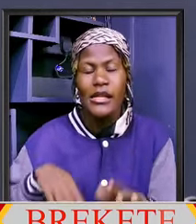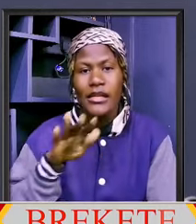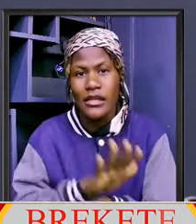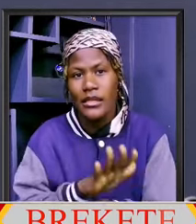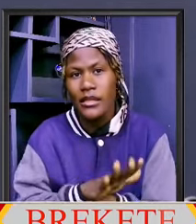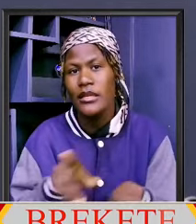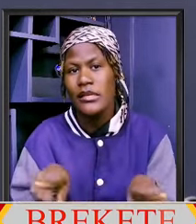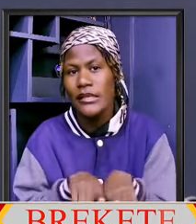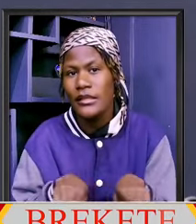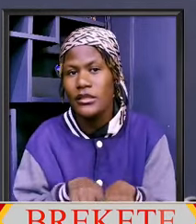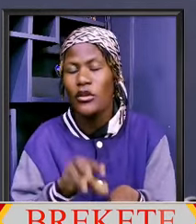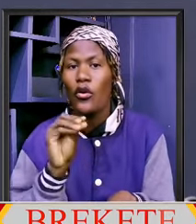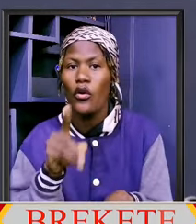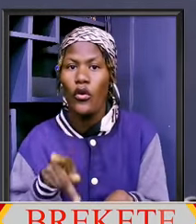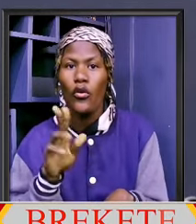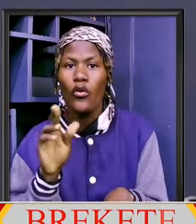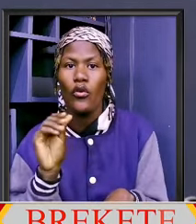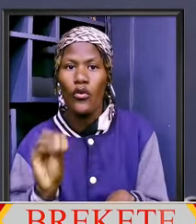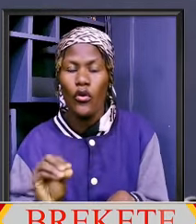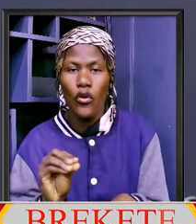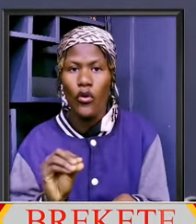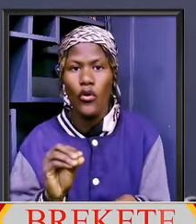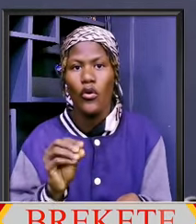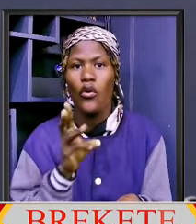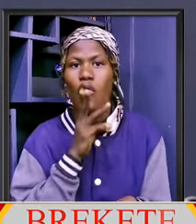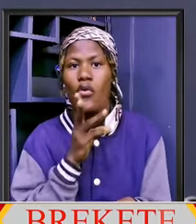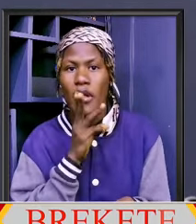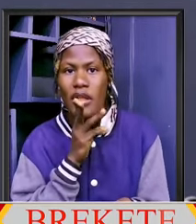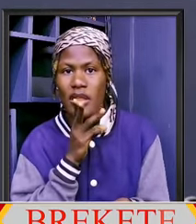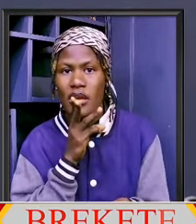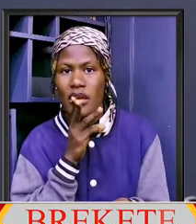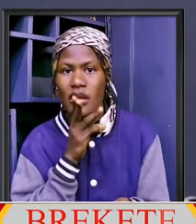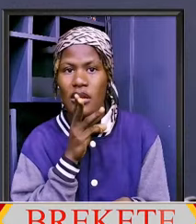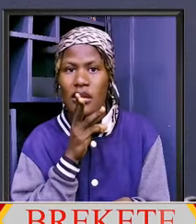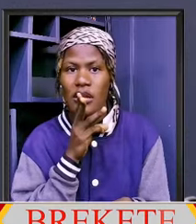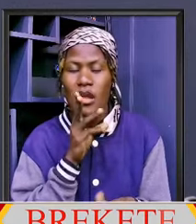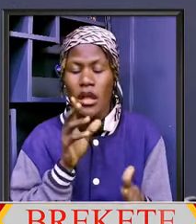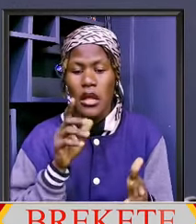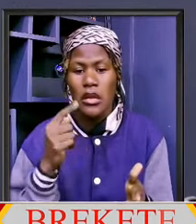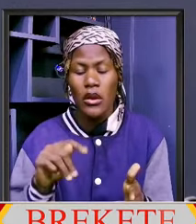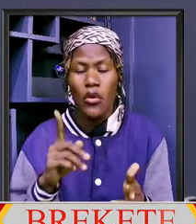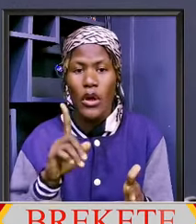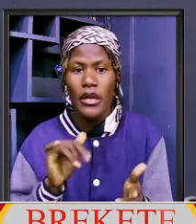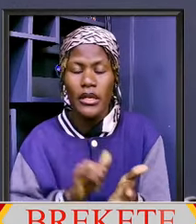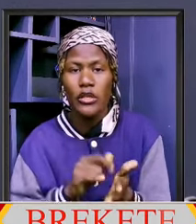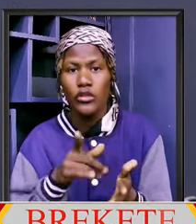water. The one where you soak, make you no day more than 2 days.